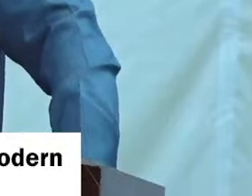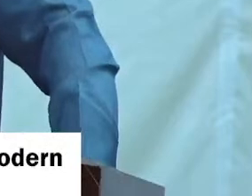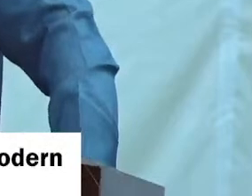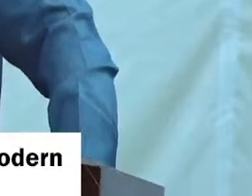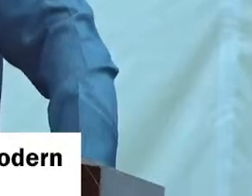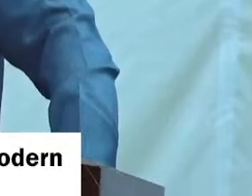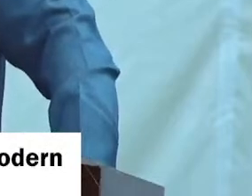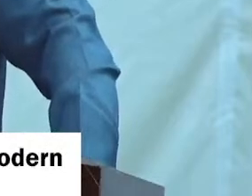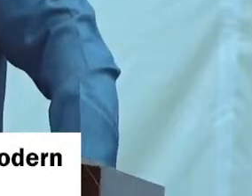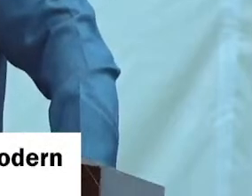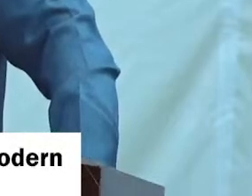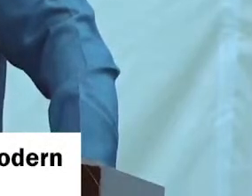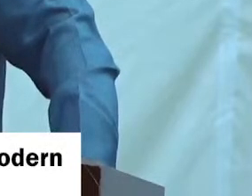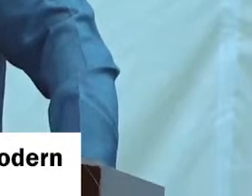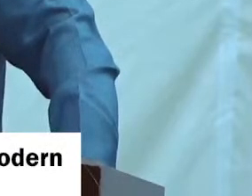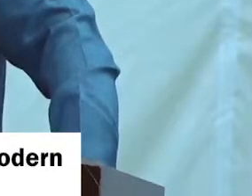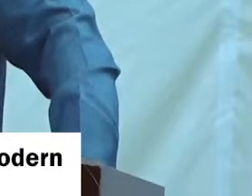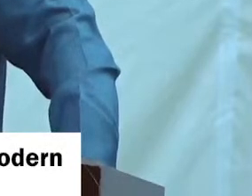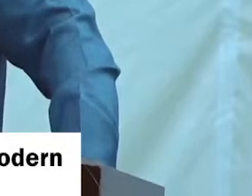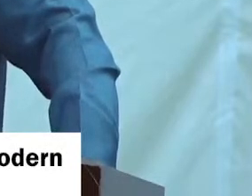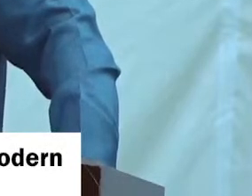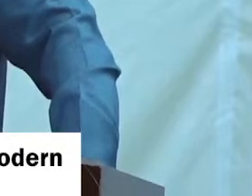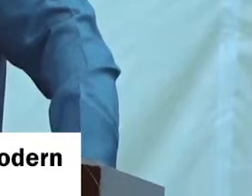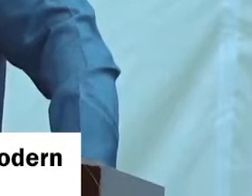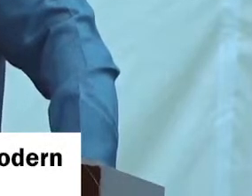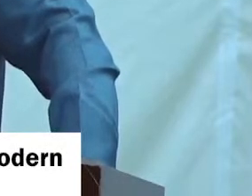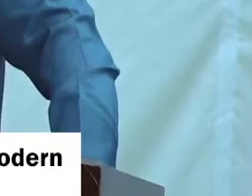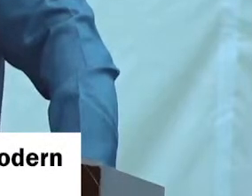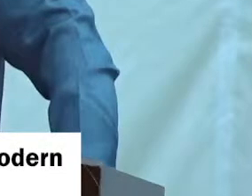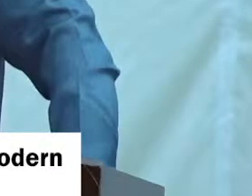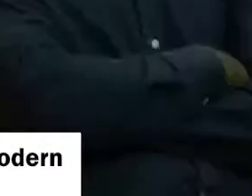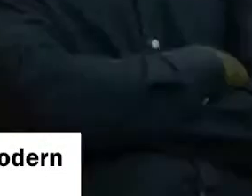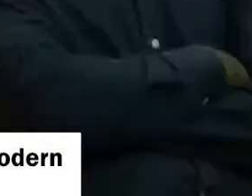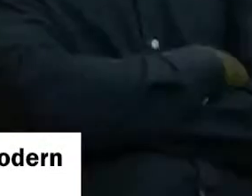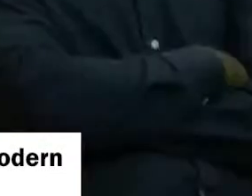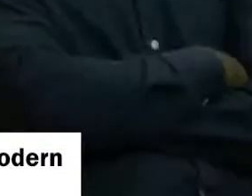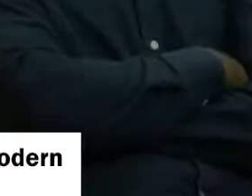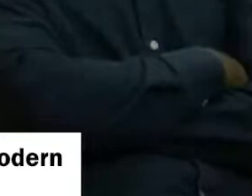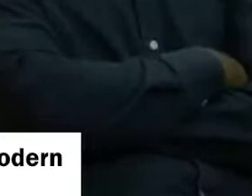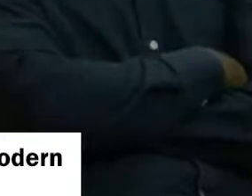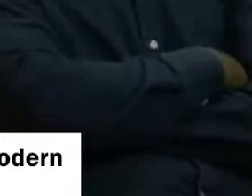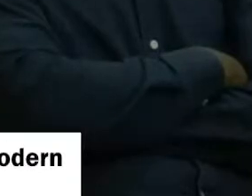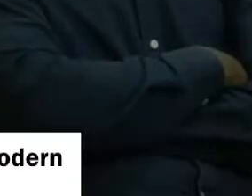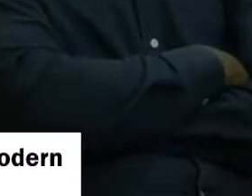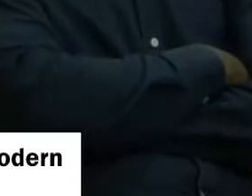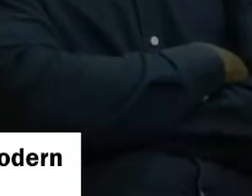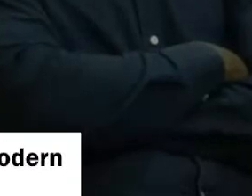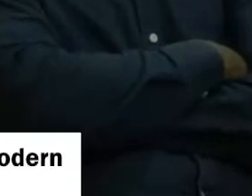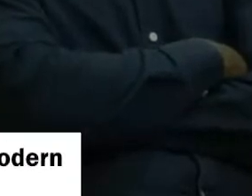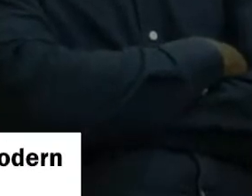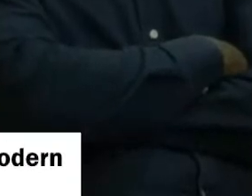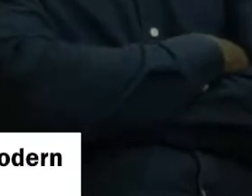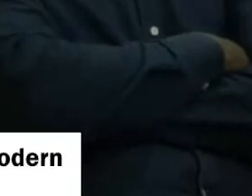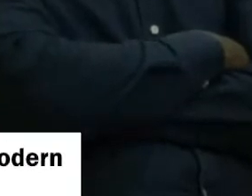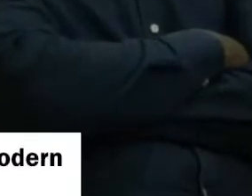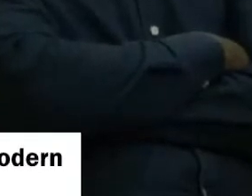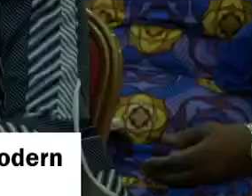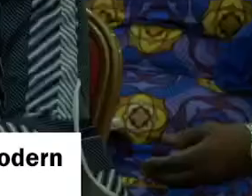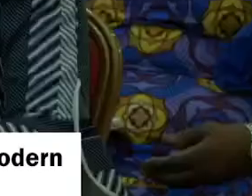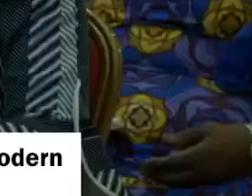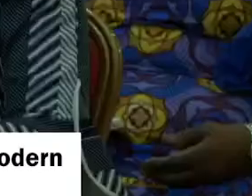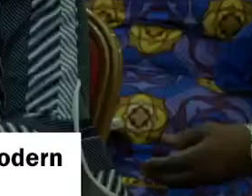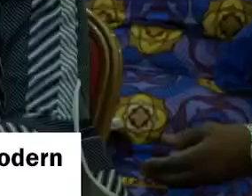He led the Media Foundation from 1997 to 2000, when